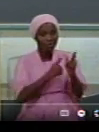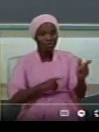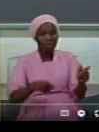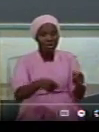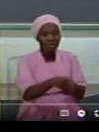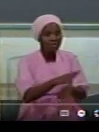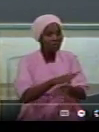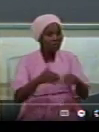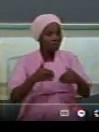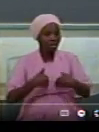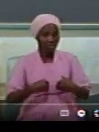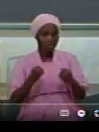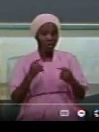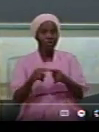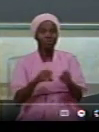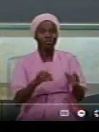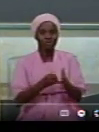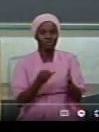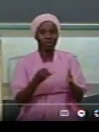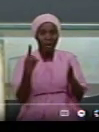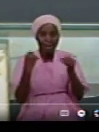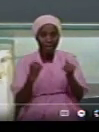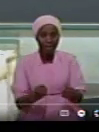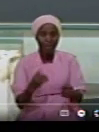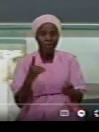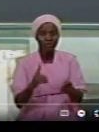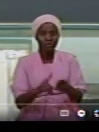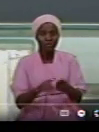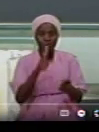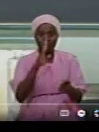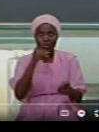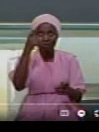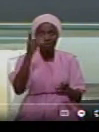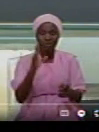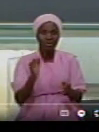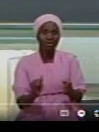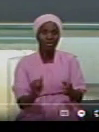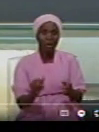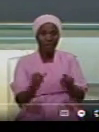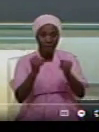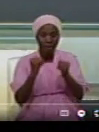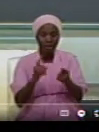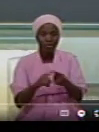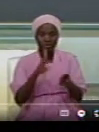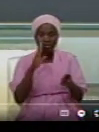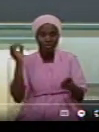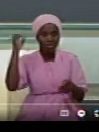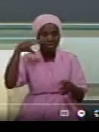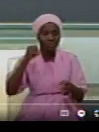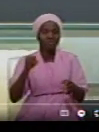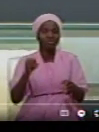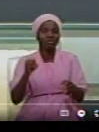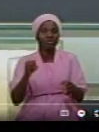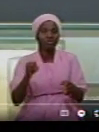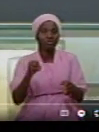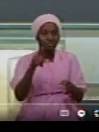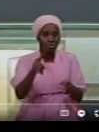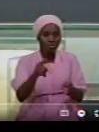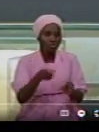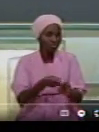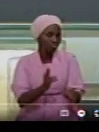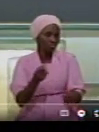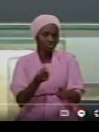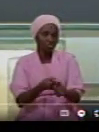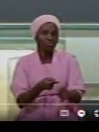the power to be godly, and the power to be gracious. Turn away from them. Titus chapter